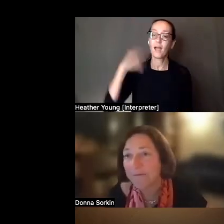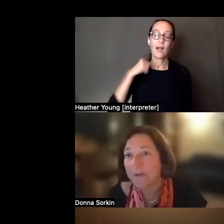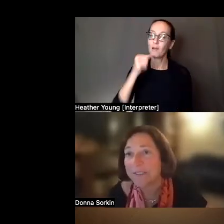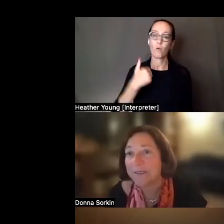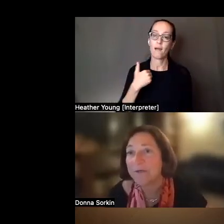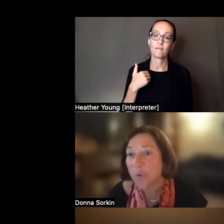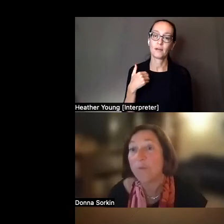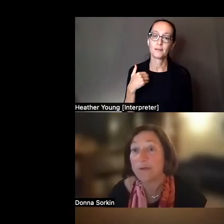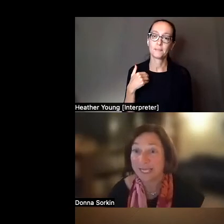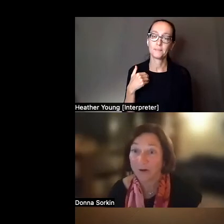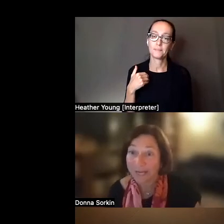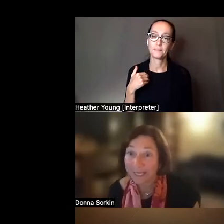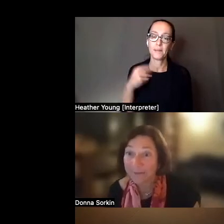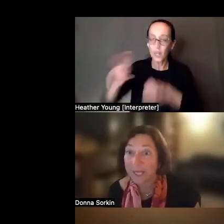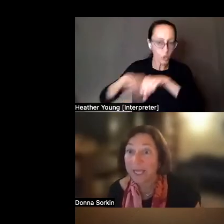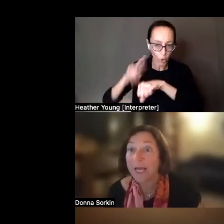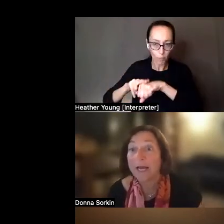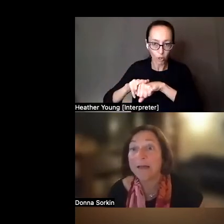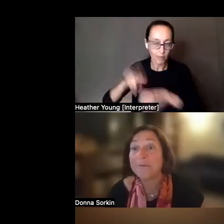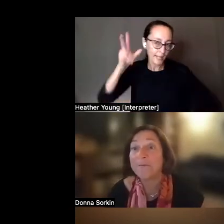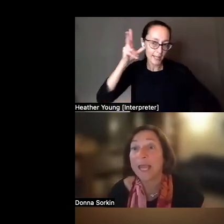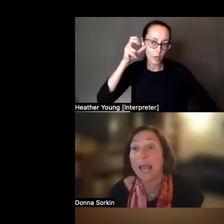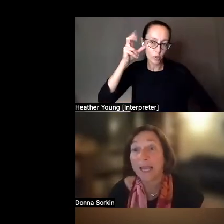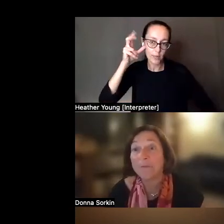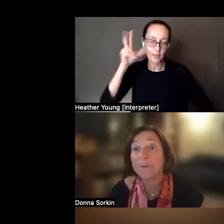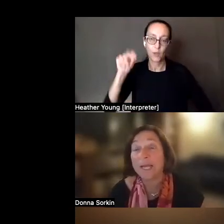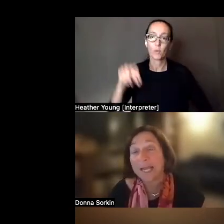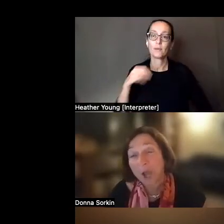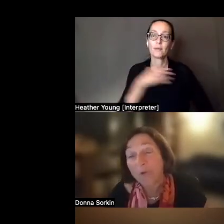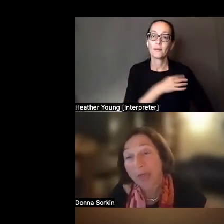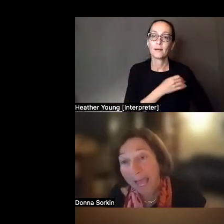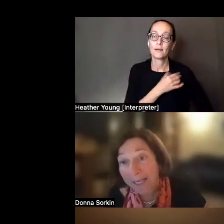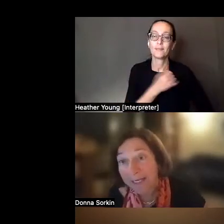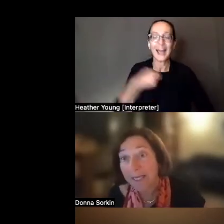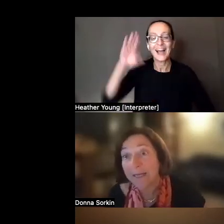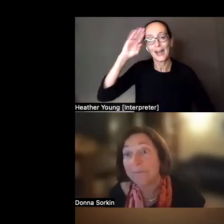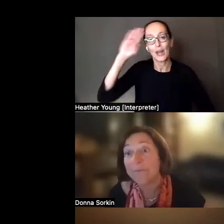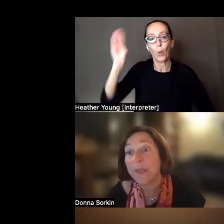have normal hearing, and I know that,